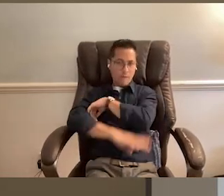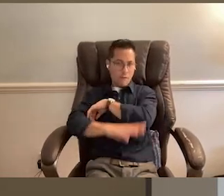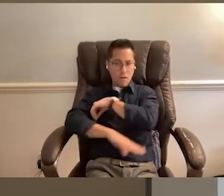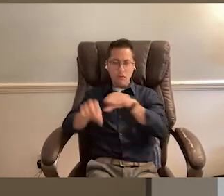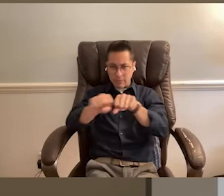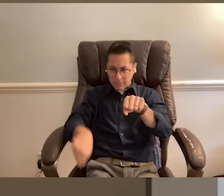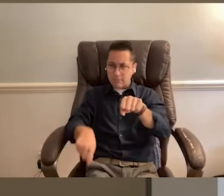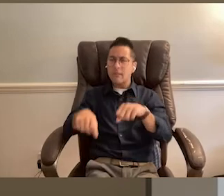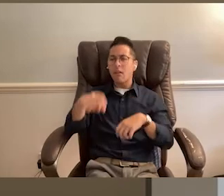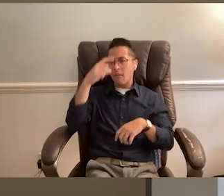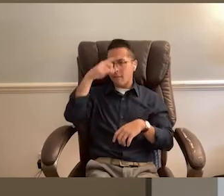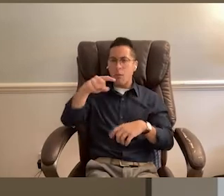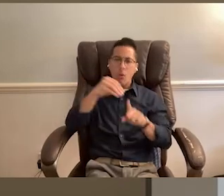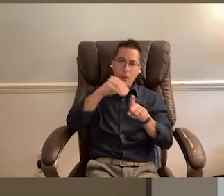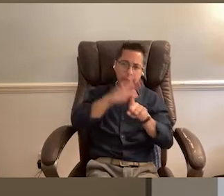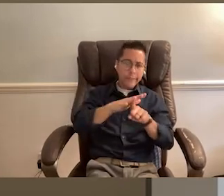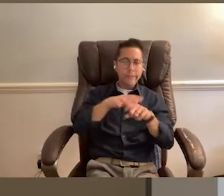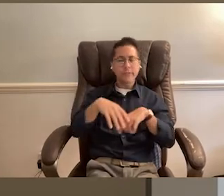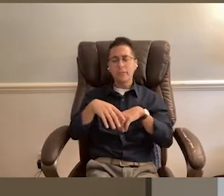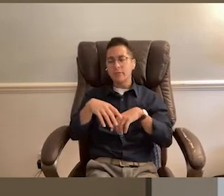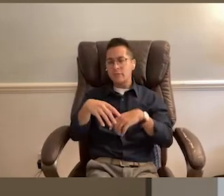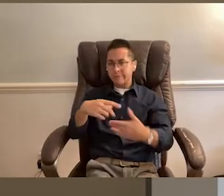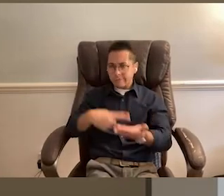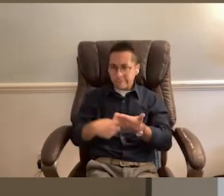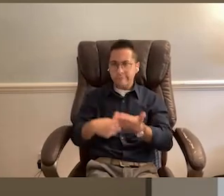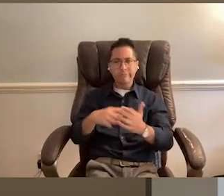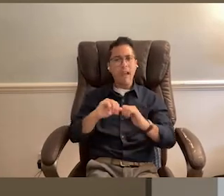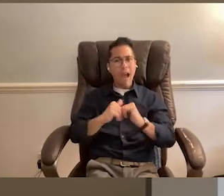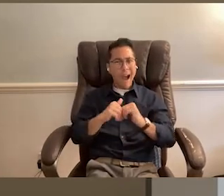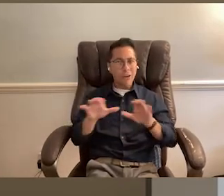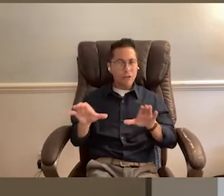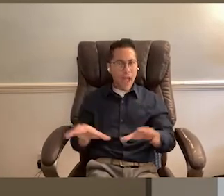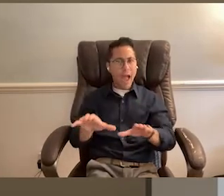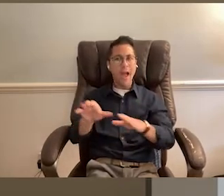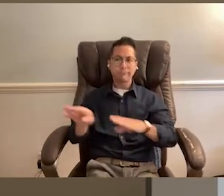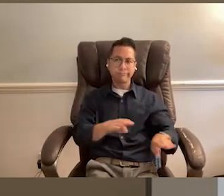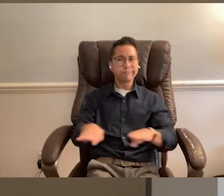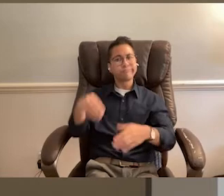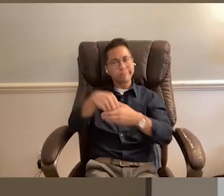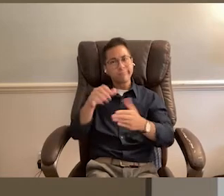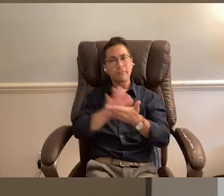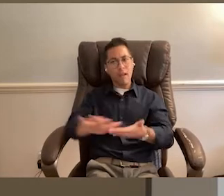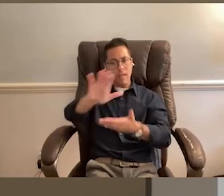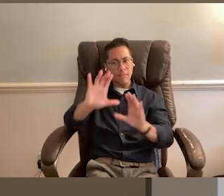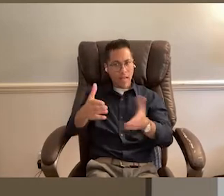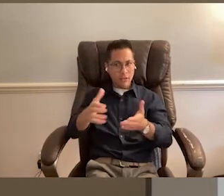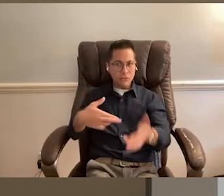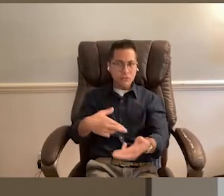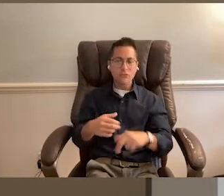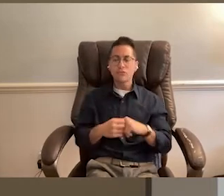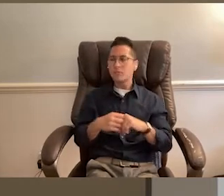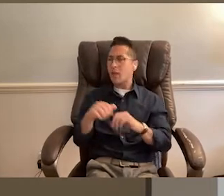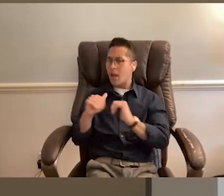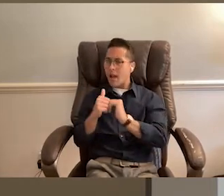them in and had them talk about like what is there to do in Jacksonville as a person with a disability or a difference. And a lot of our students, there were